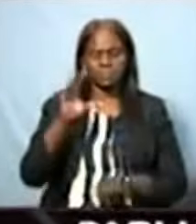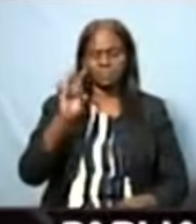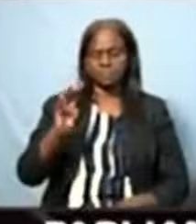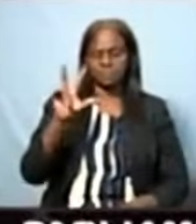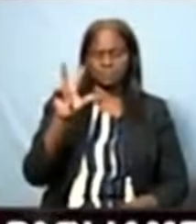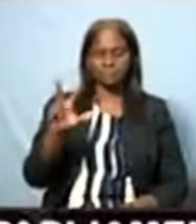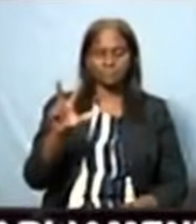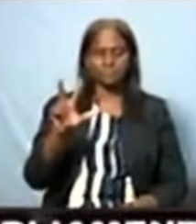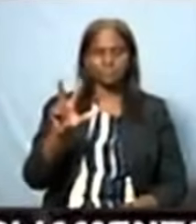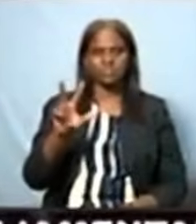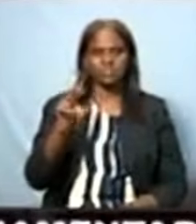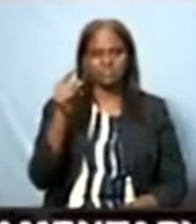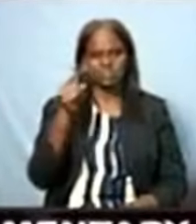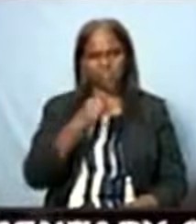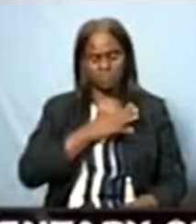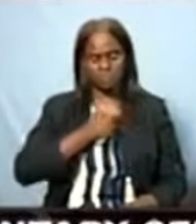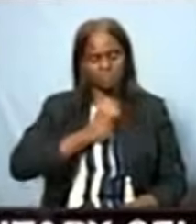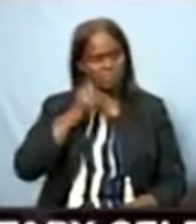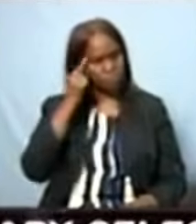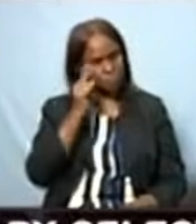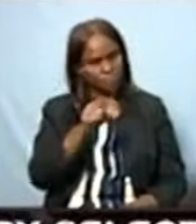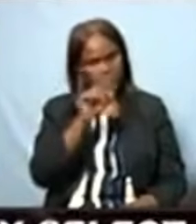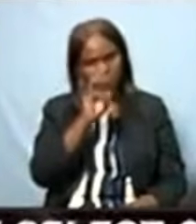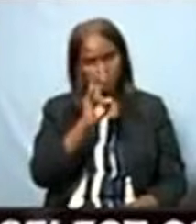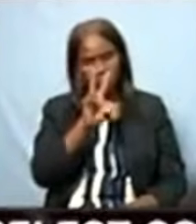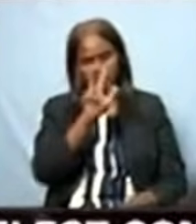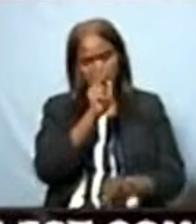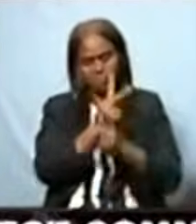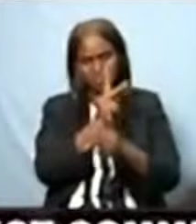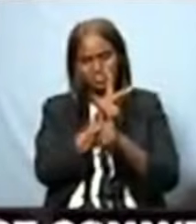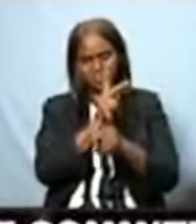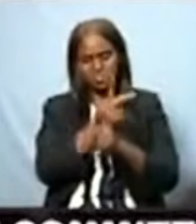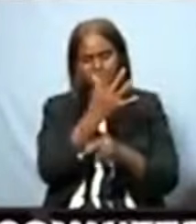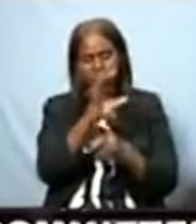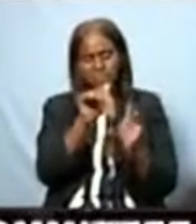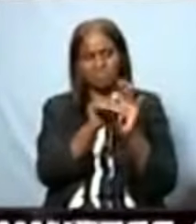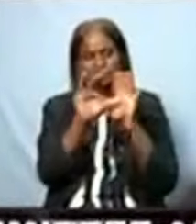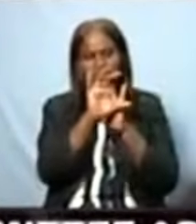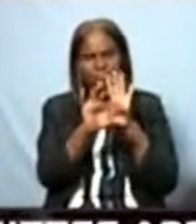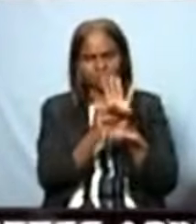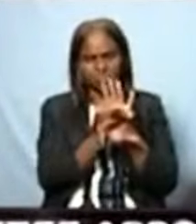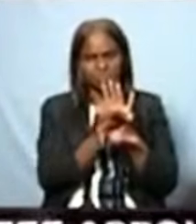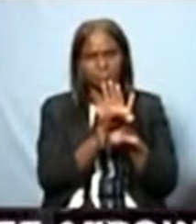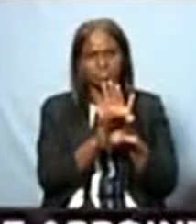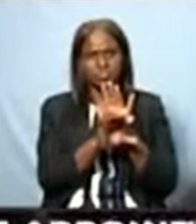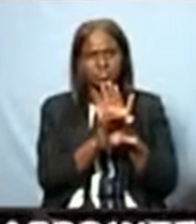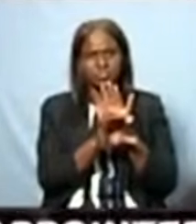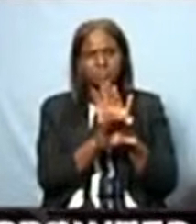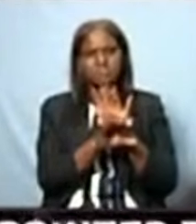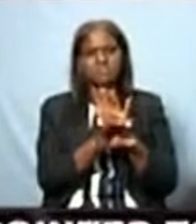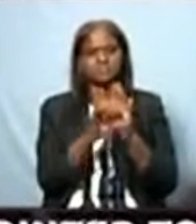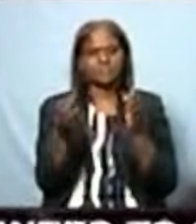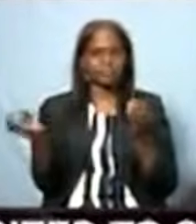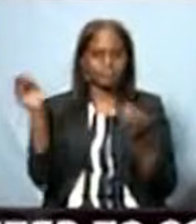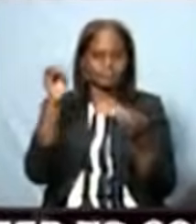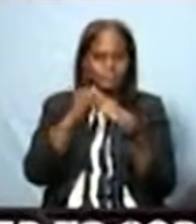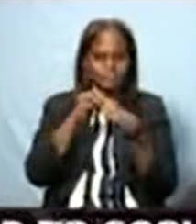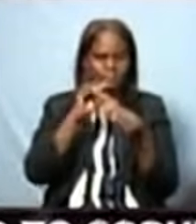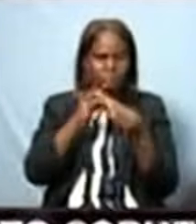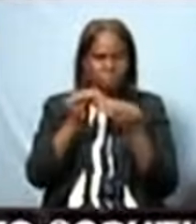73. I think Article 73 should be maintained as it is in the Constitution, because it supplements